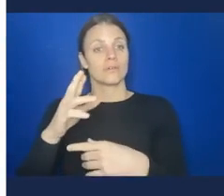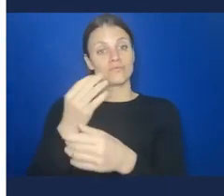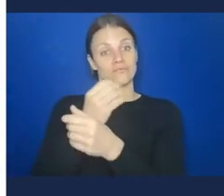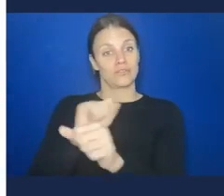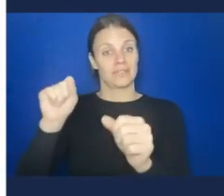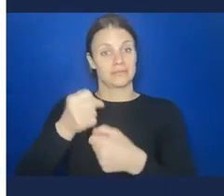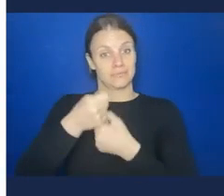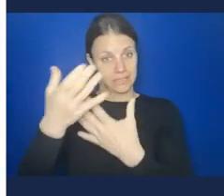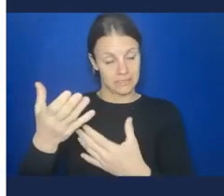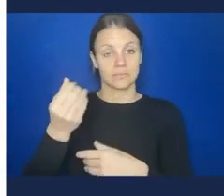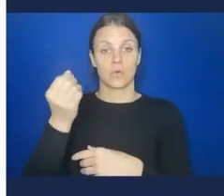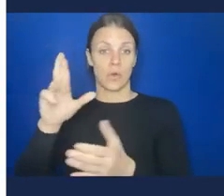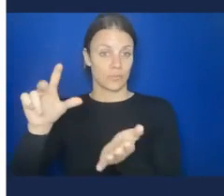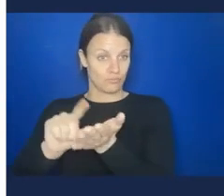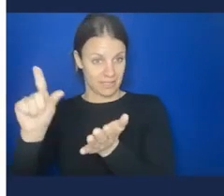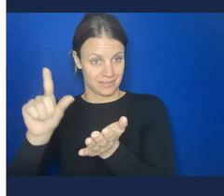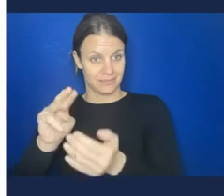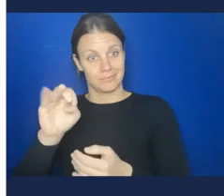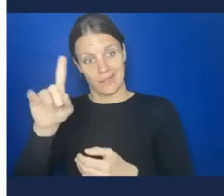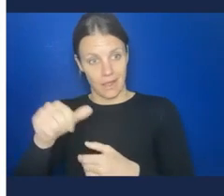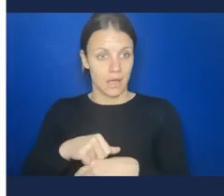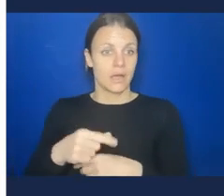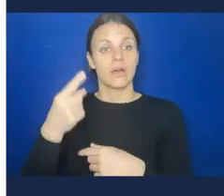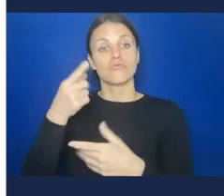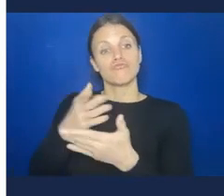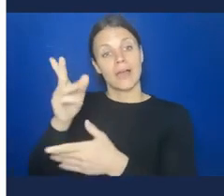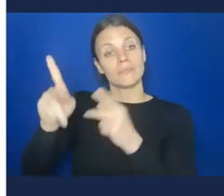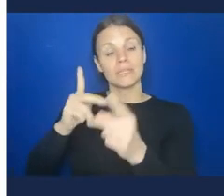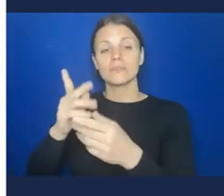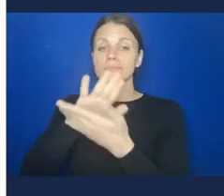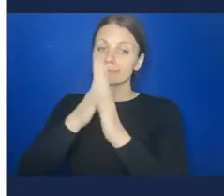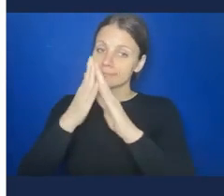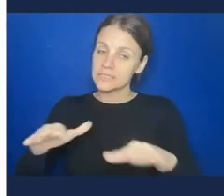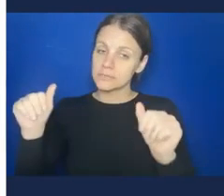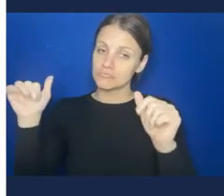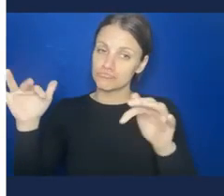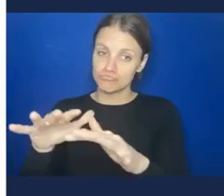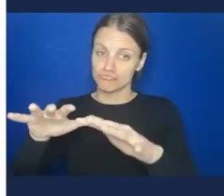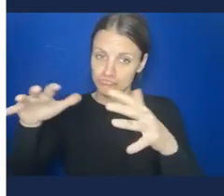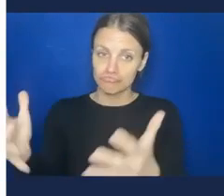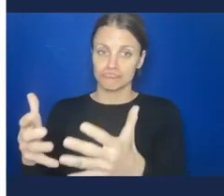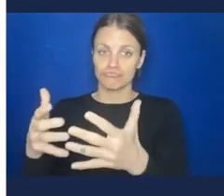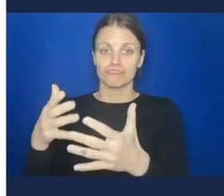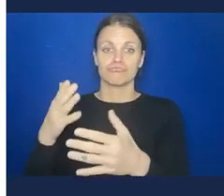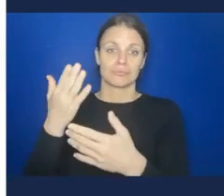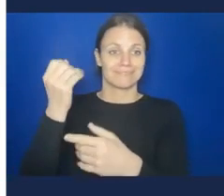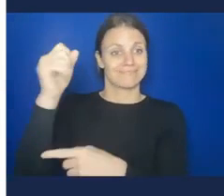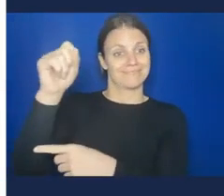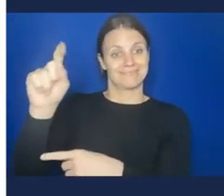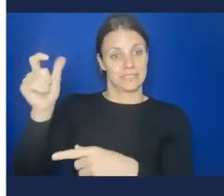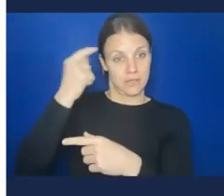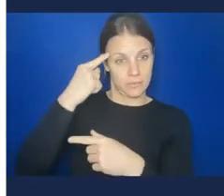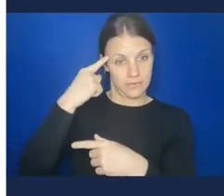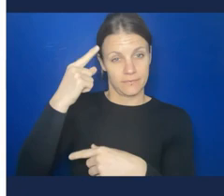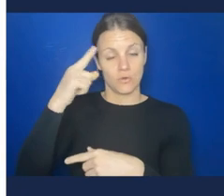press, or the right of the people peaceably to assemble and to petition the government for a redress of grievances. So